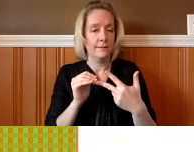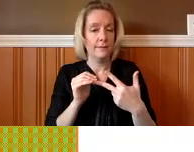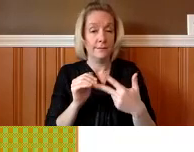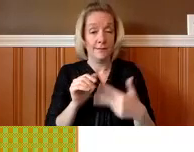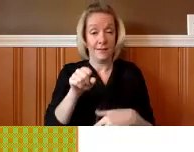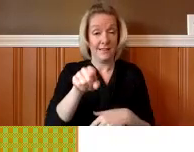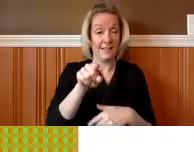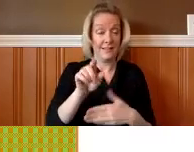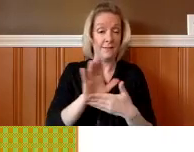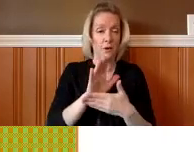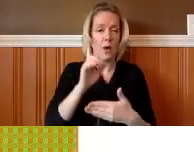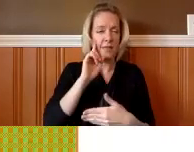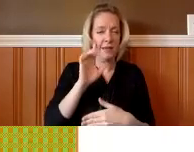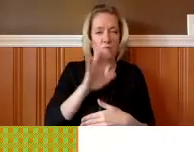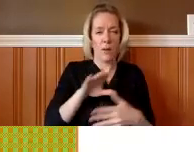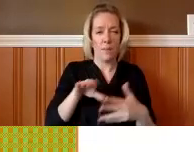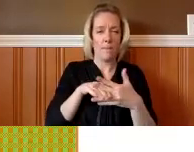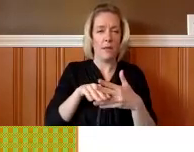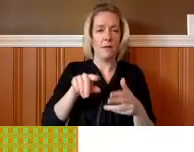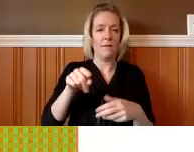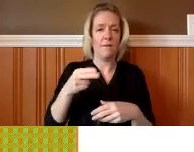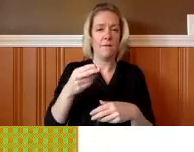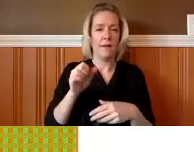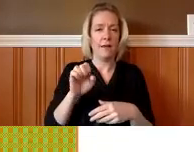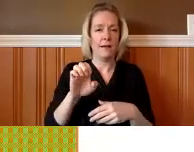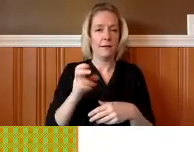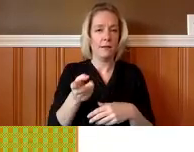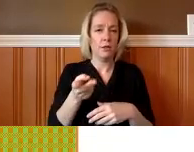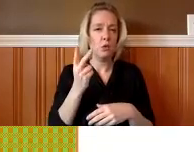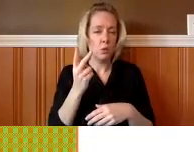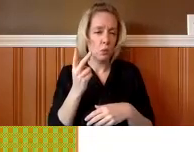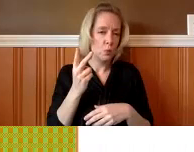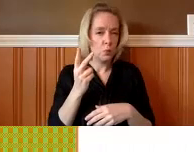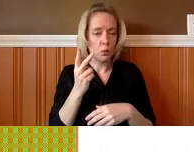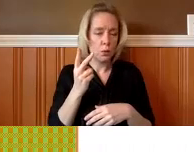this point, I'm guessing that he was in mid phase 2, where he is looking